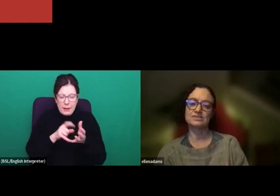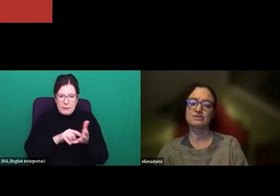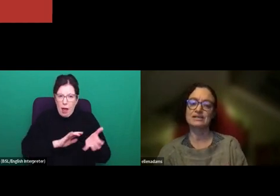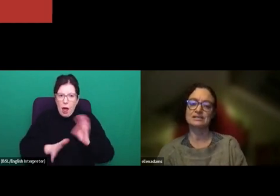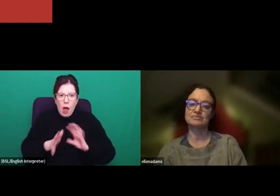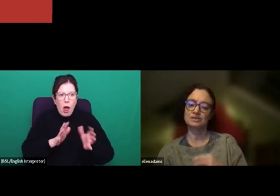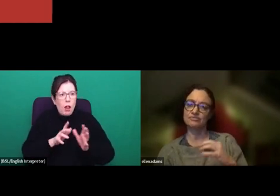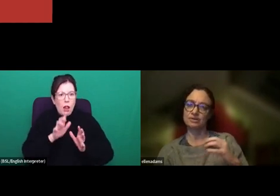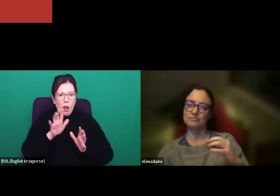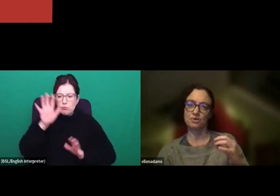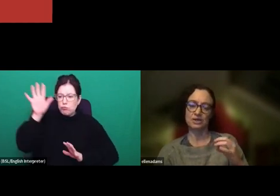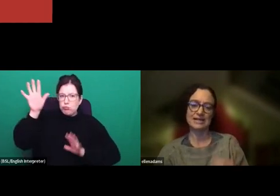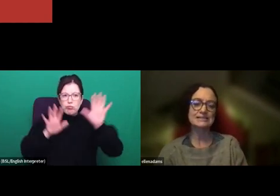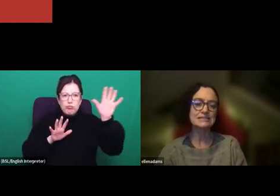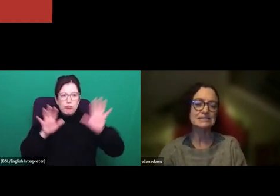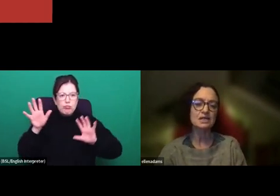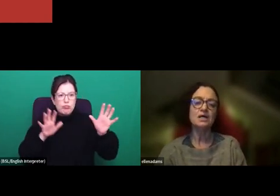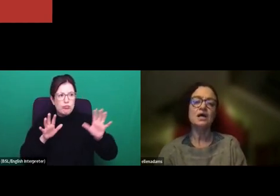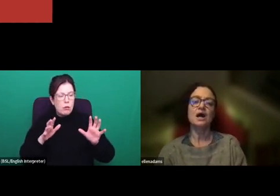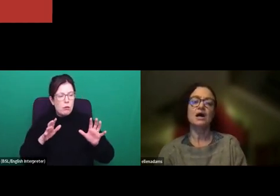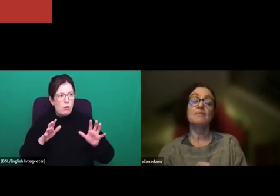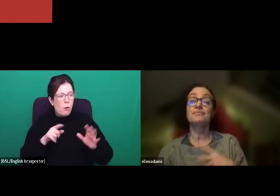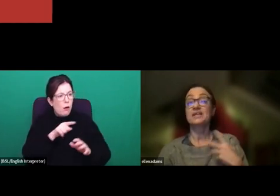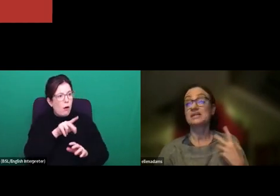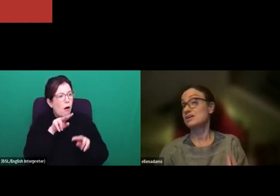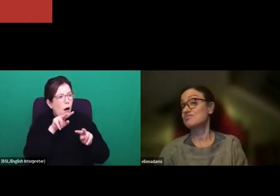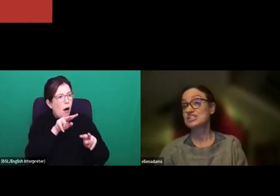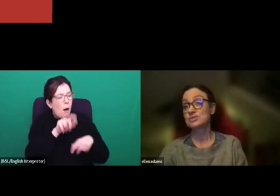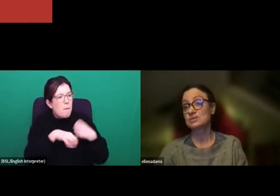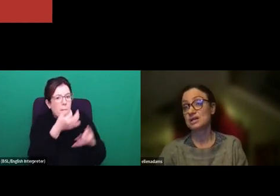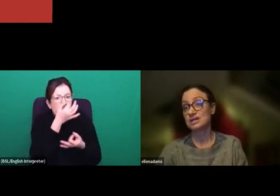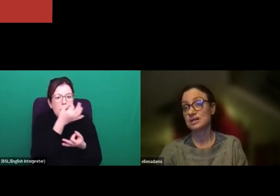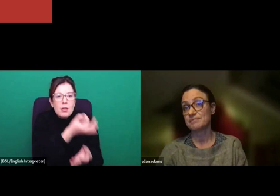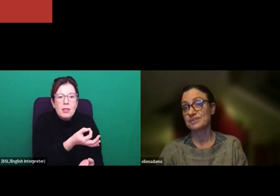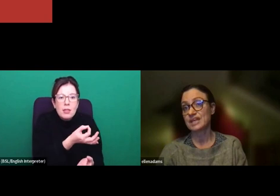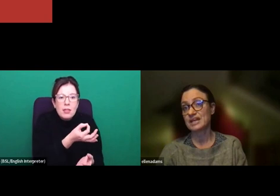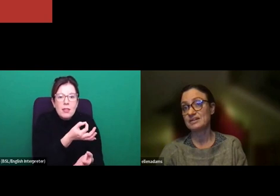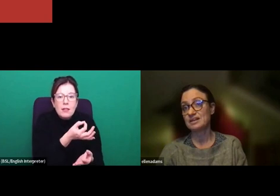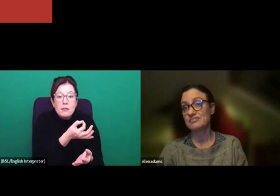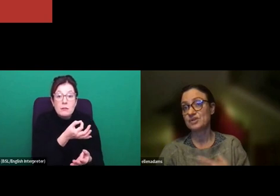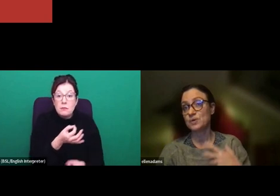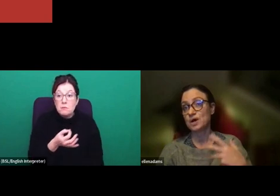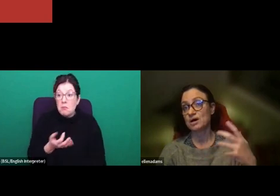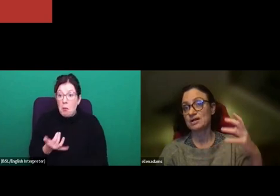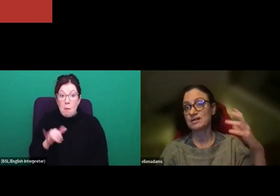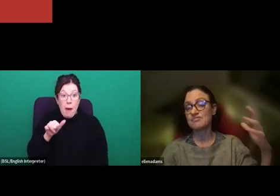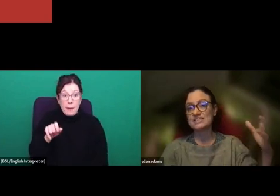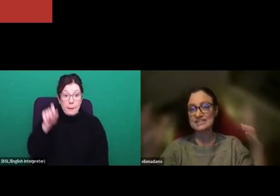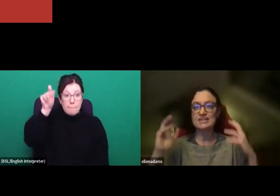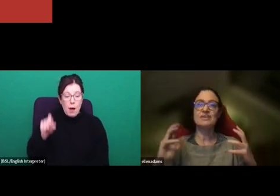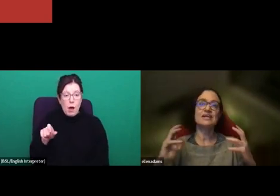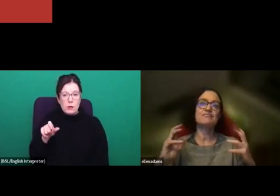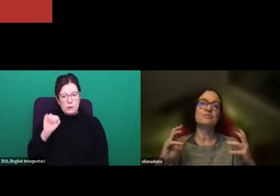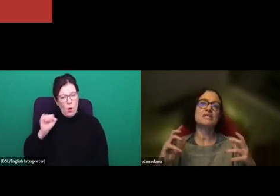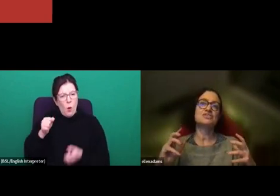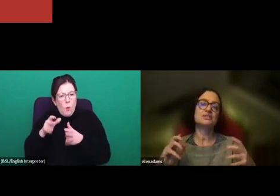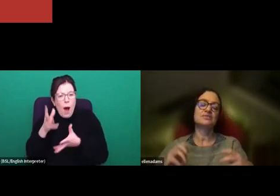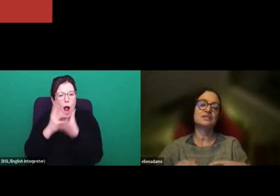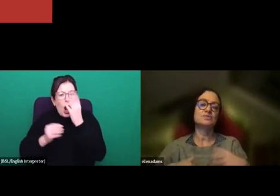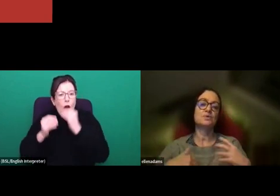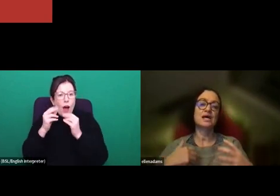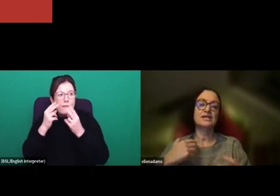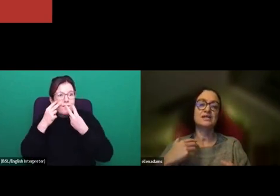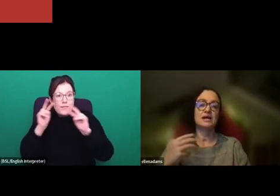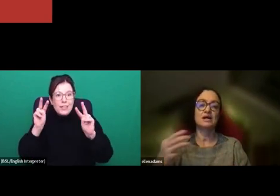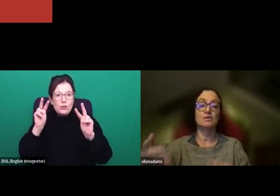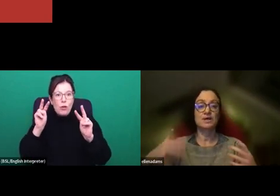more interactive so you feel more connected, visual learner, then if you are receiving information in